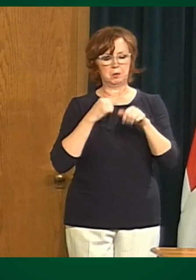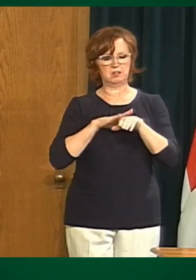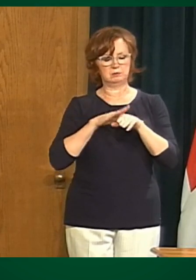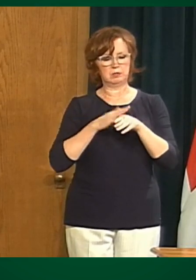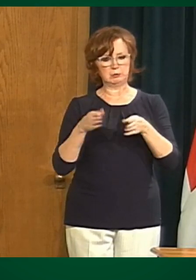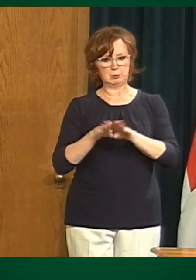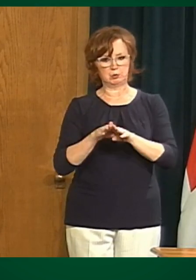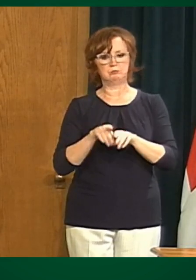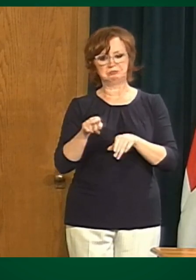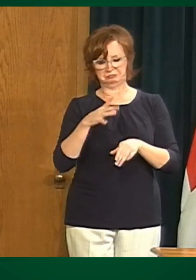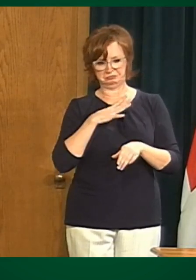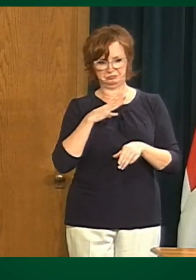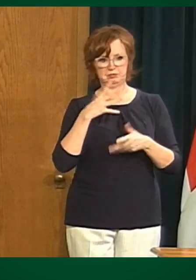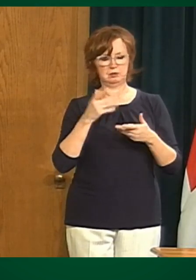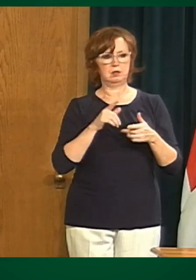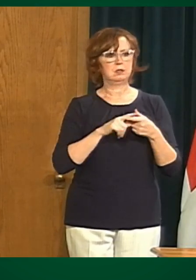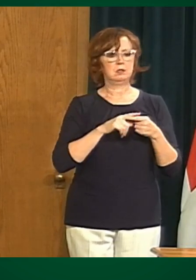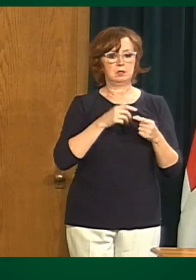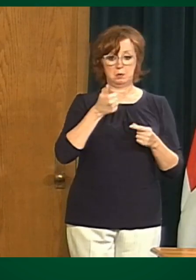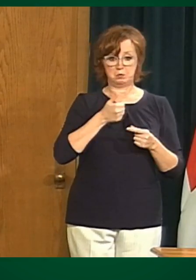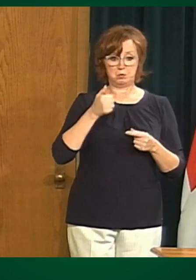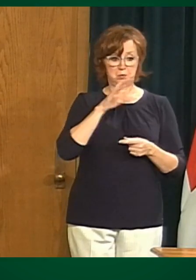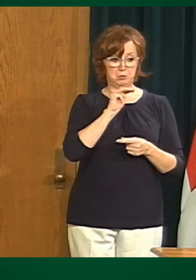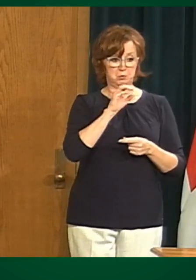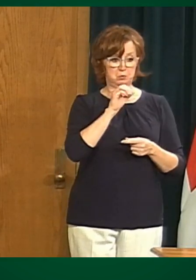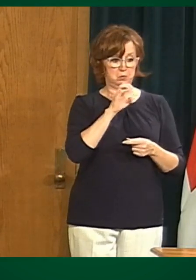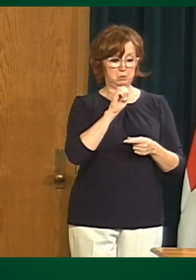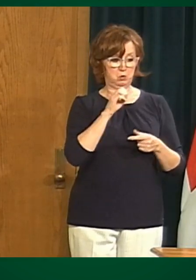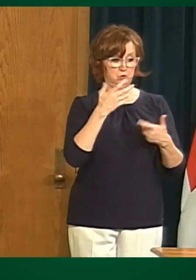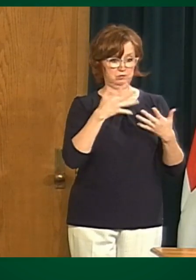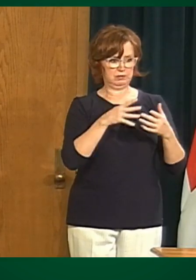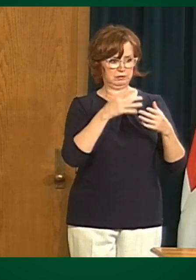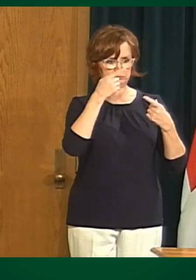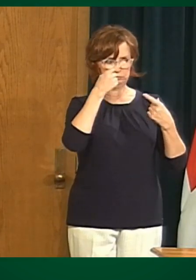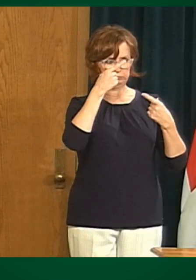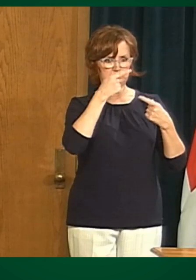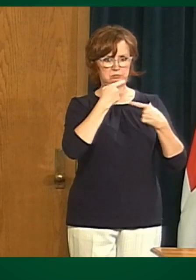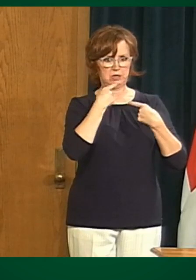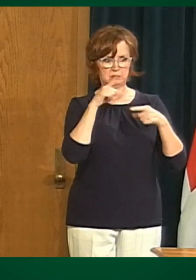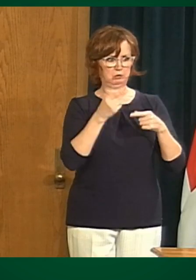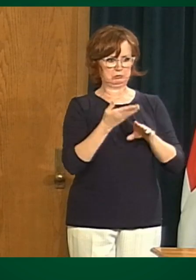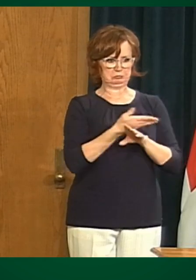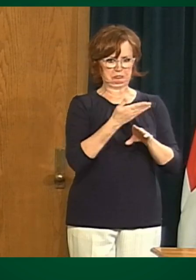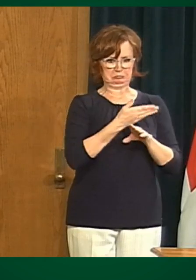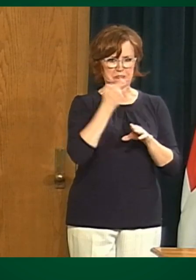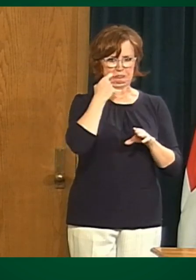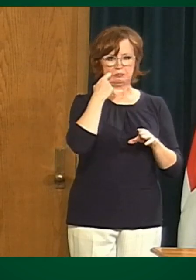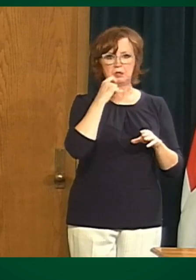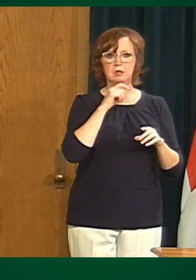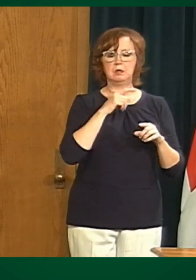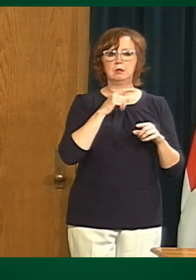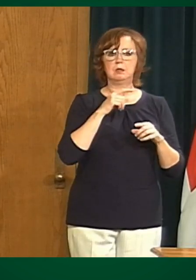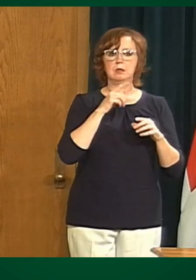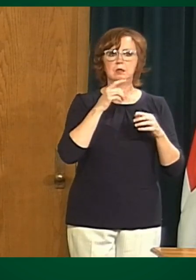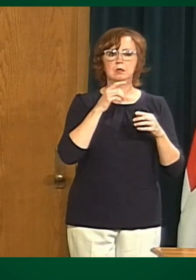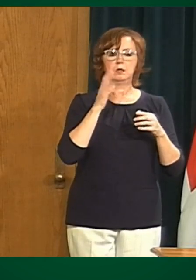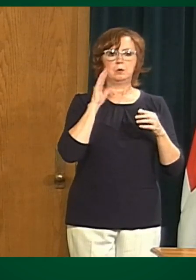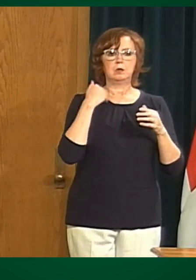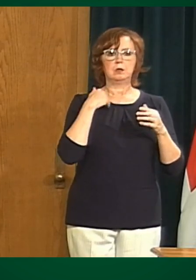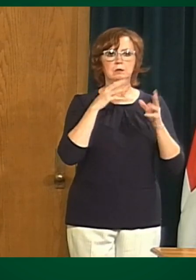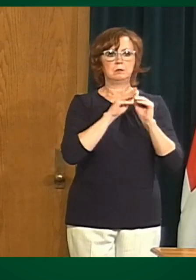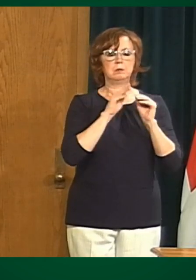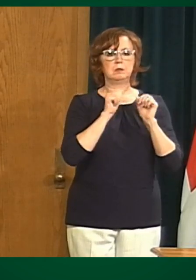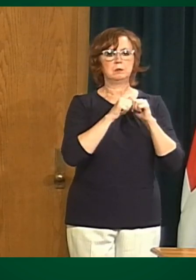was a meeting with the Minister of Government Relations, and this allows to the community,